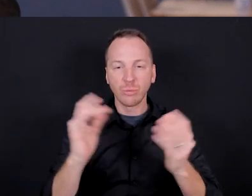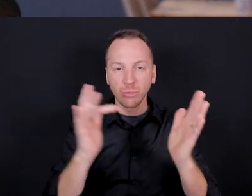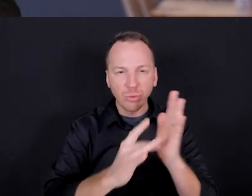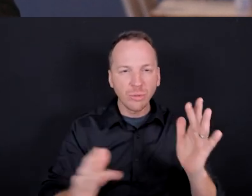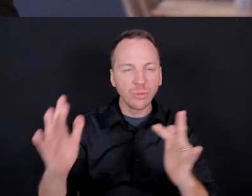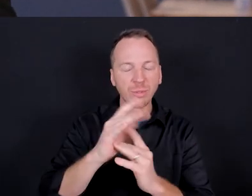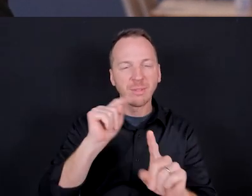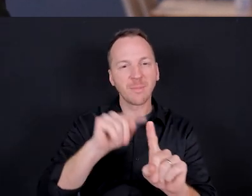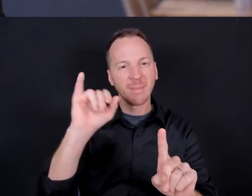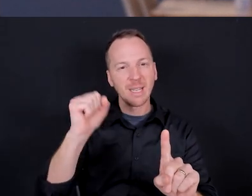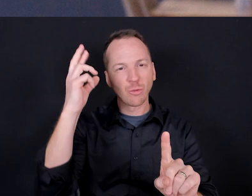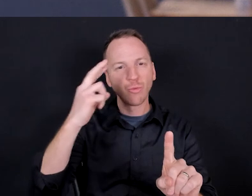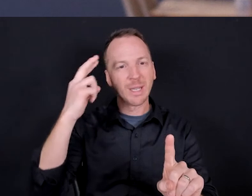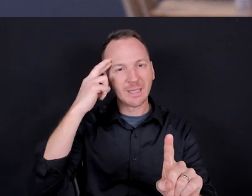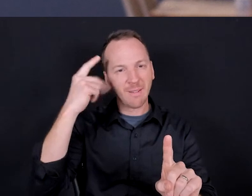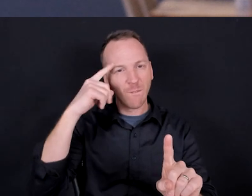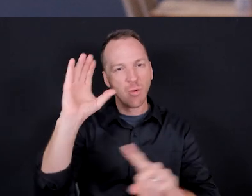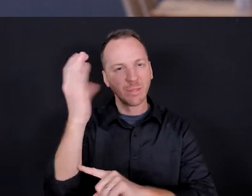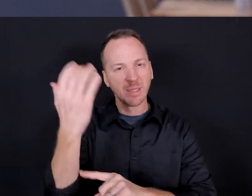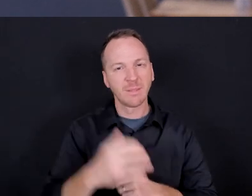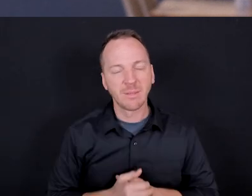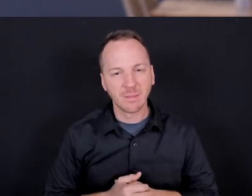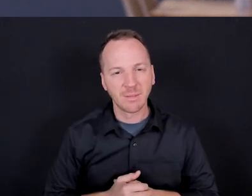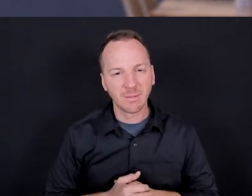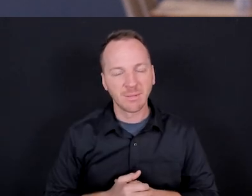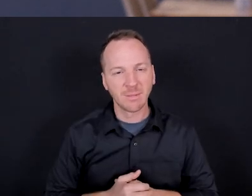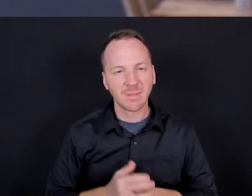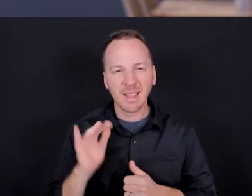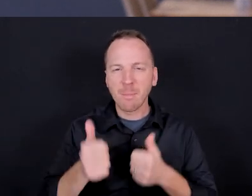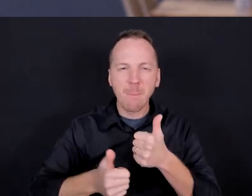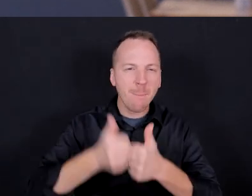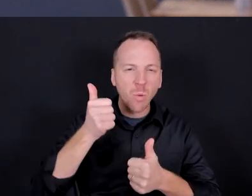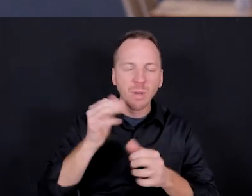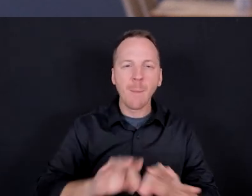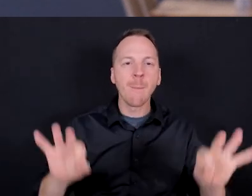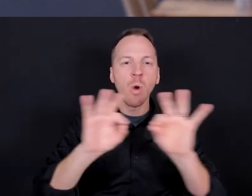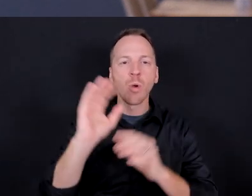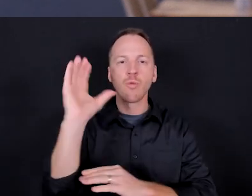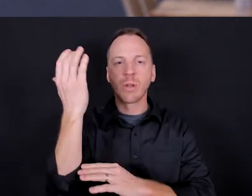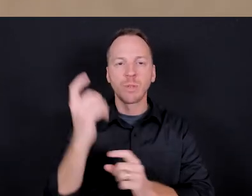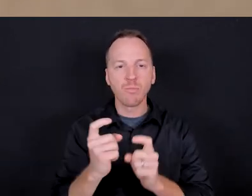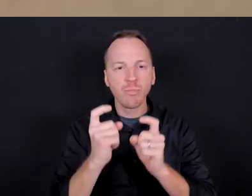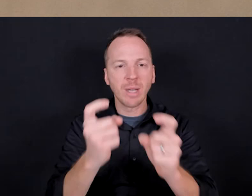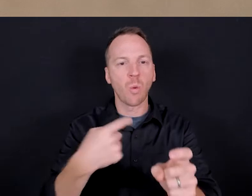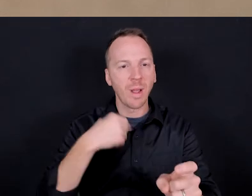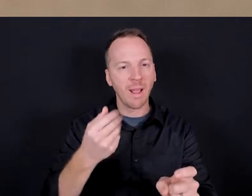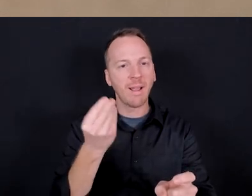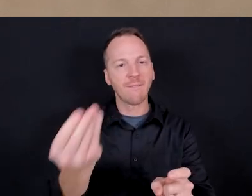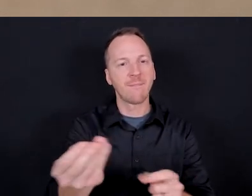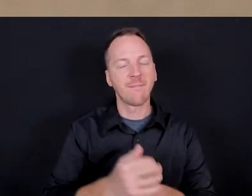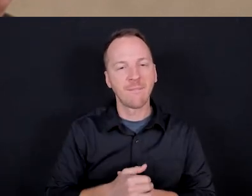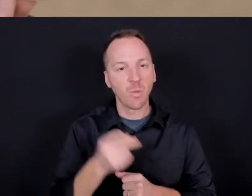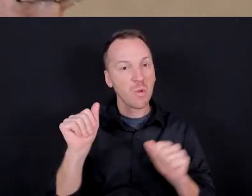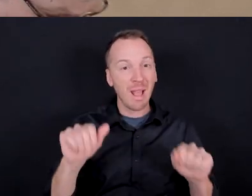Jesus is the reason for the season is the most important Christmas present that we could give. Perhaps